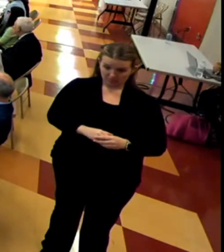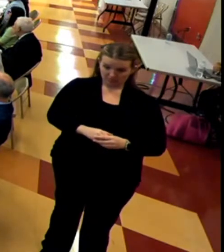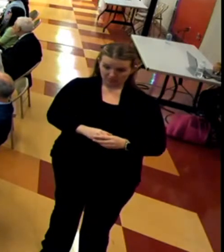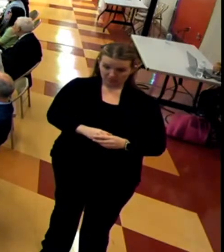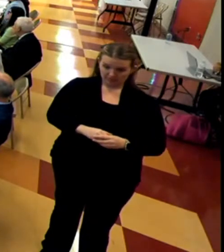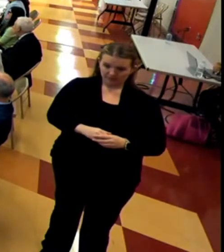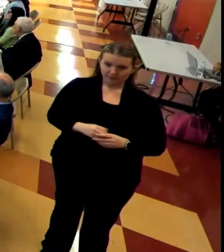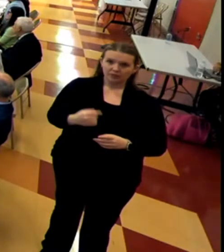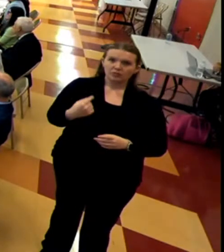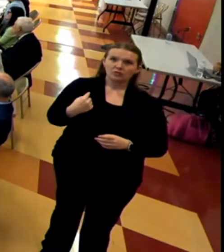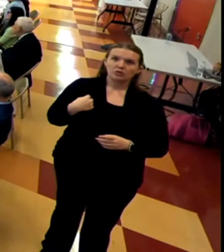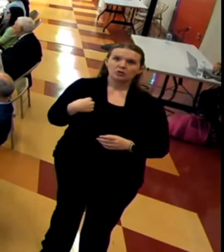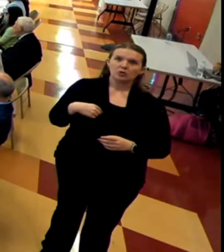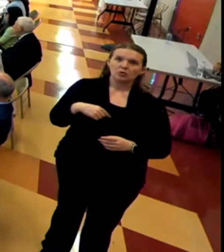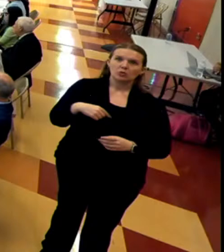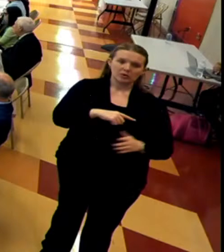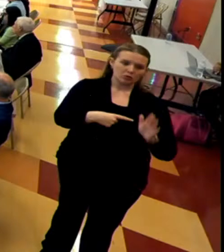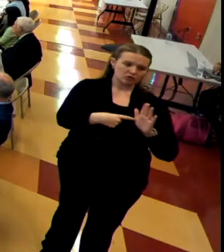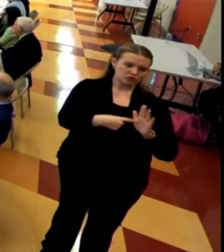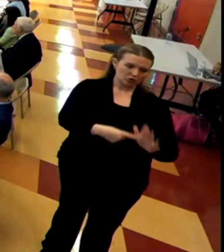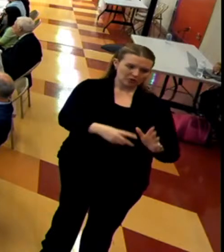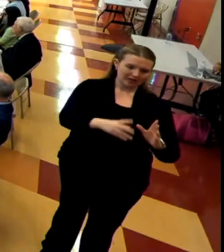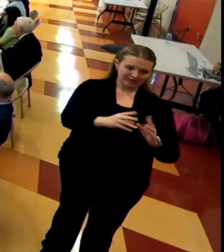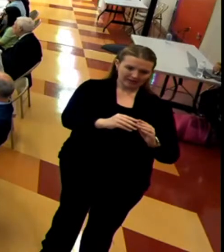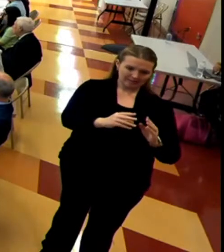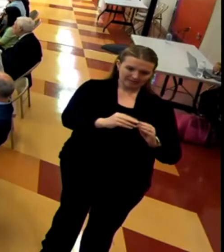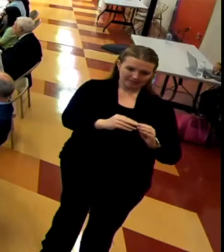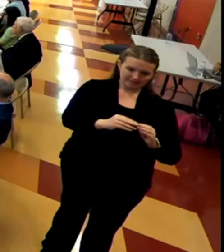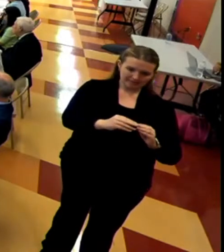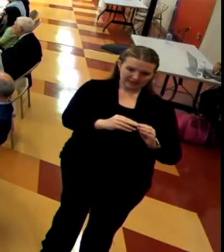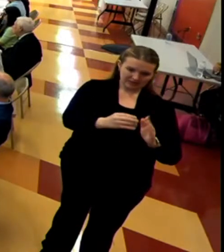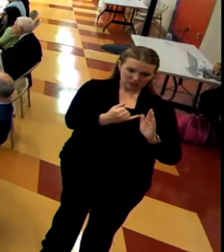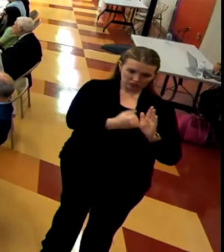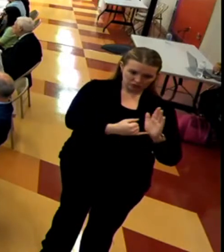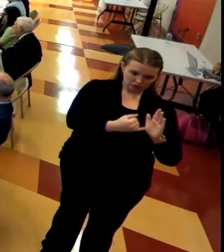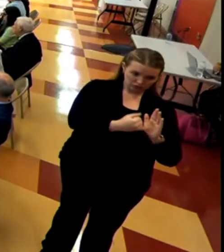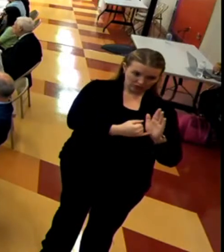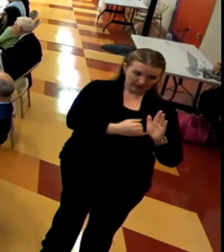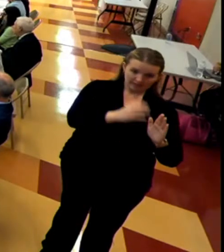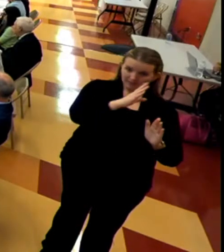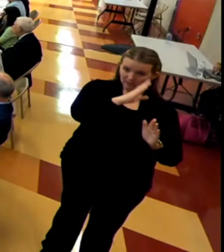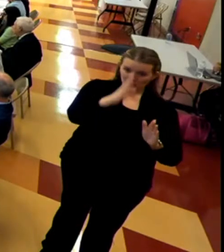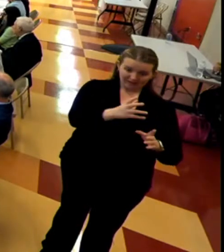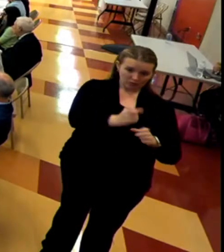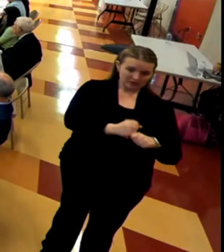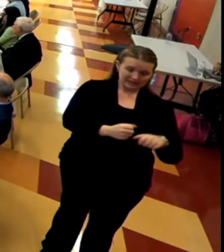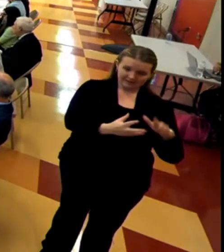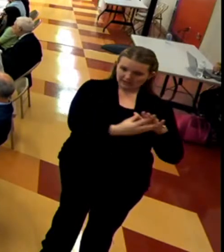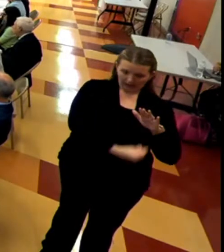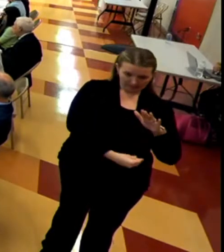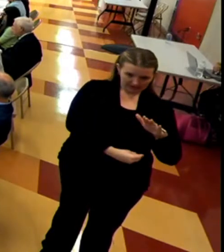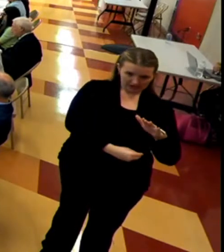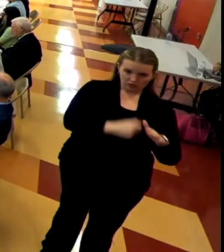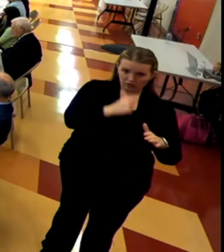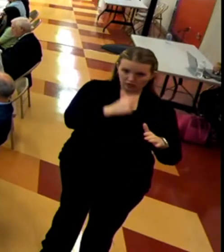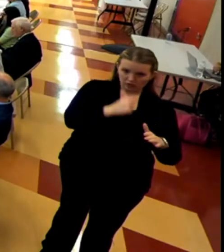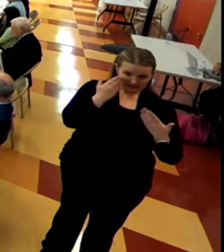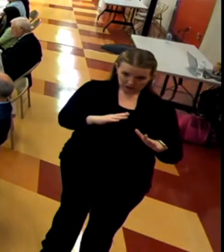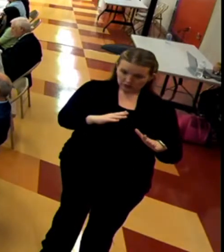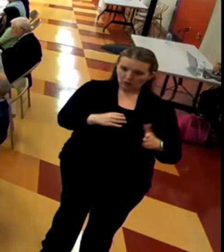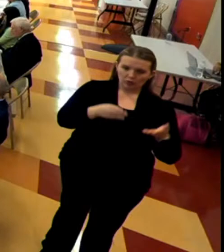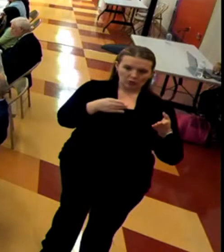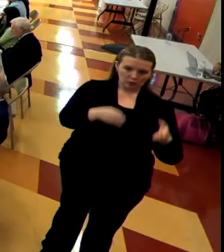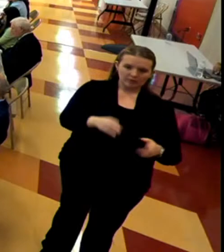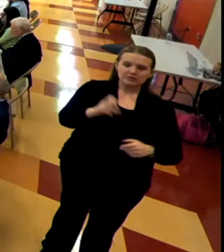We were shown at the meeting that drawing. We've never gotten a copy of it, so we didn't know what the roads were. But yes, we had a